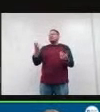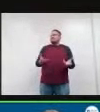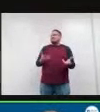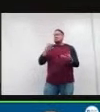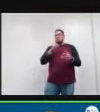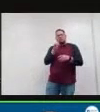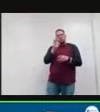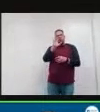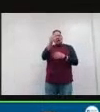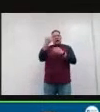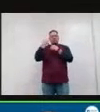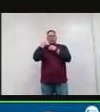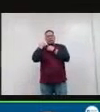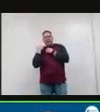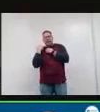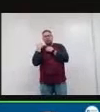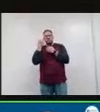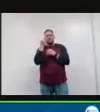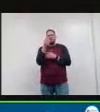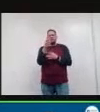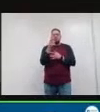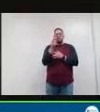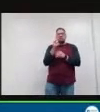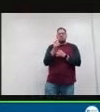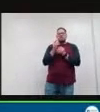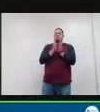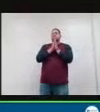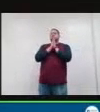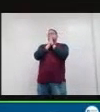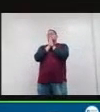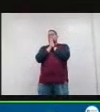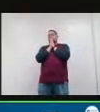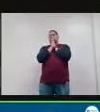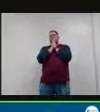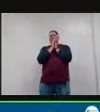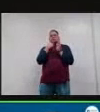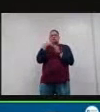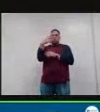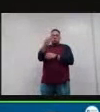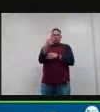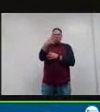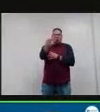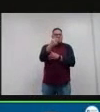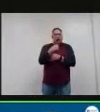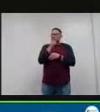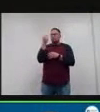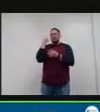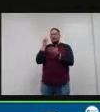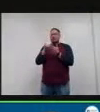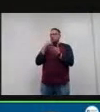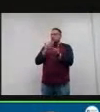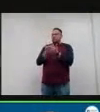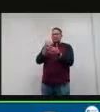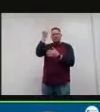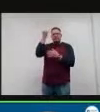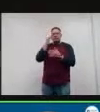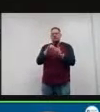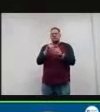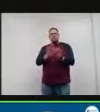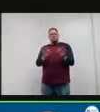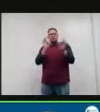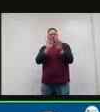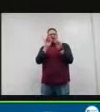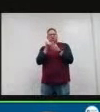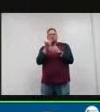your obligation. If you're if you are saying, no, I don't think this is a good idea, it's important that you surface